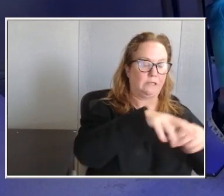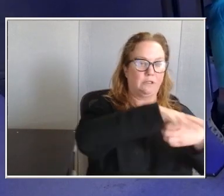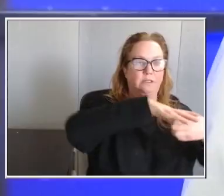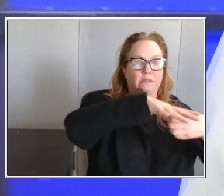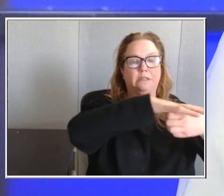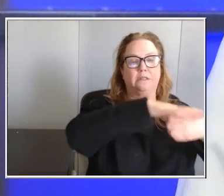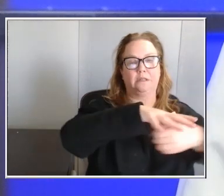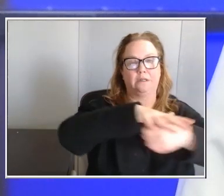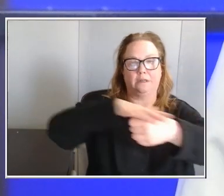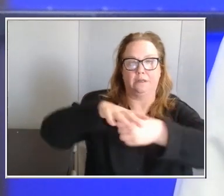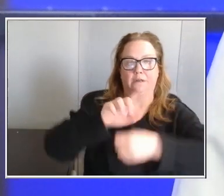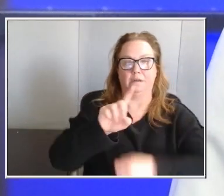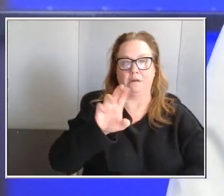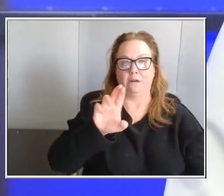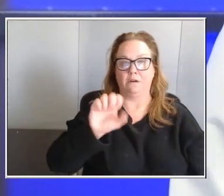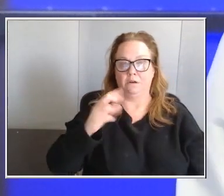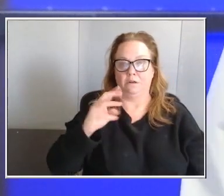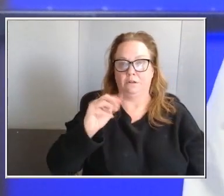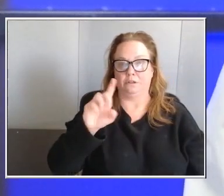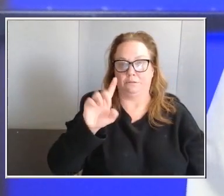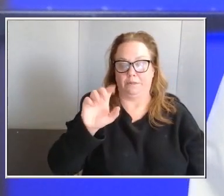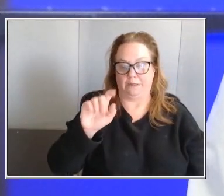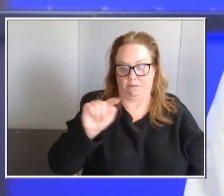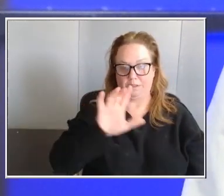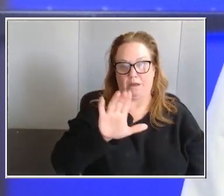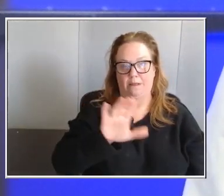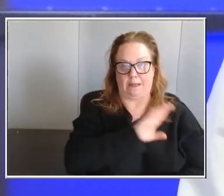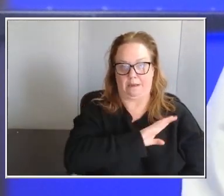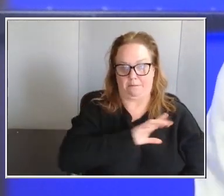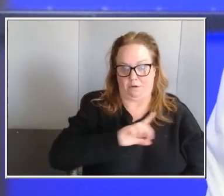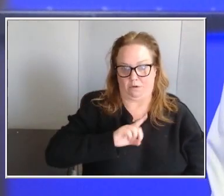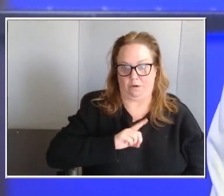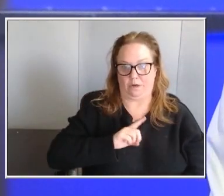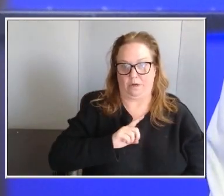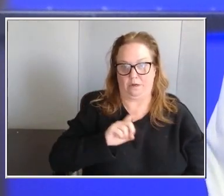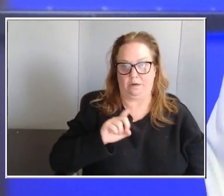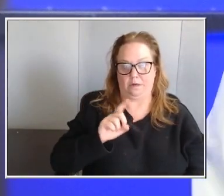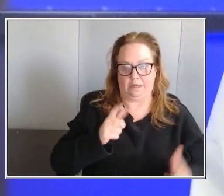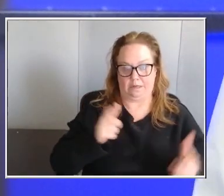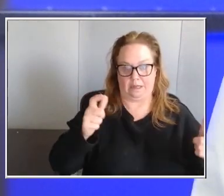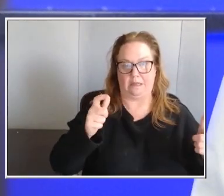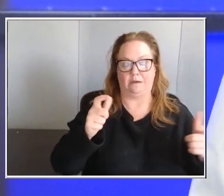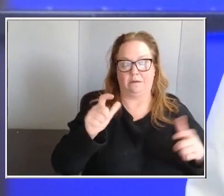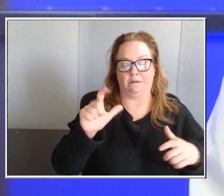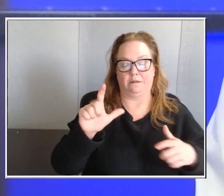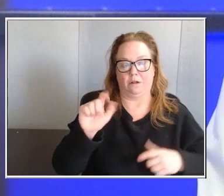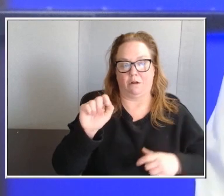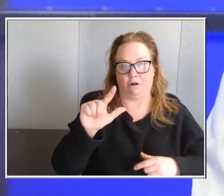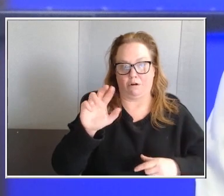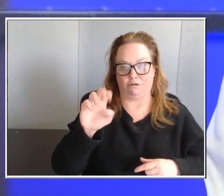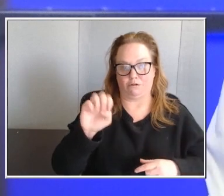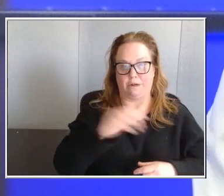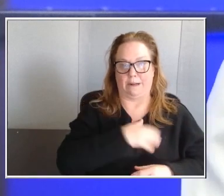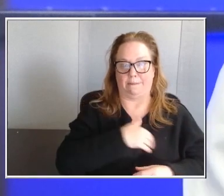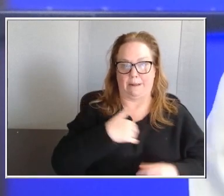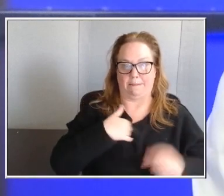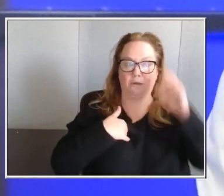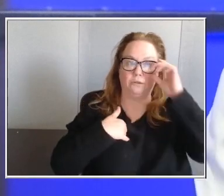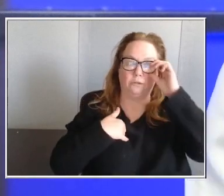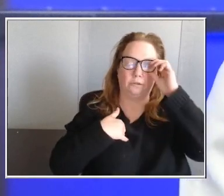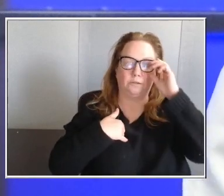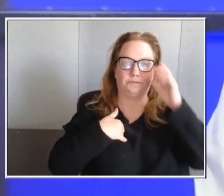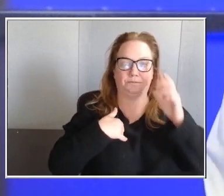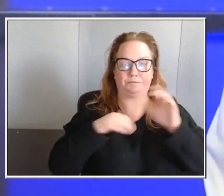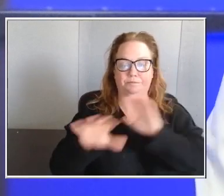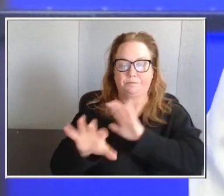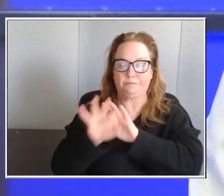and Dr. Schmidt was on that board at one point, and then also it has at-large members that are sort of picked